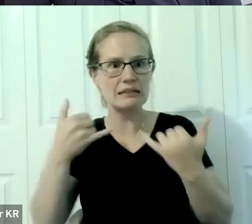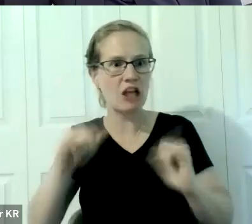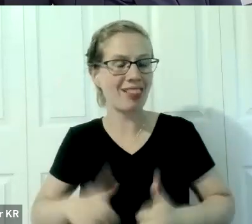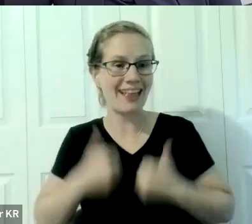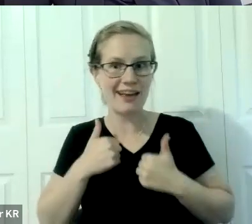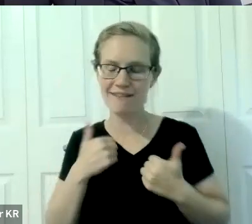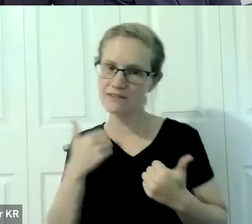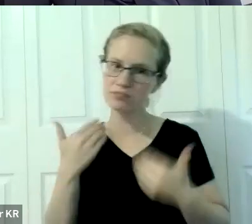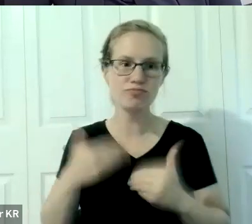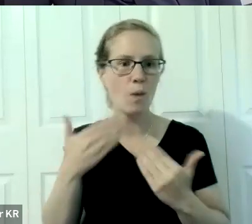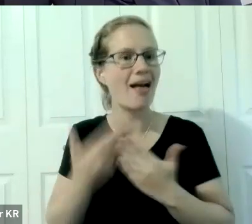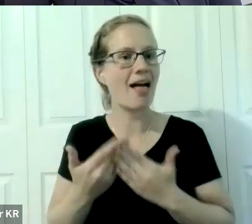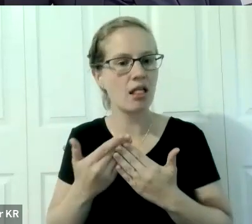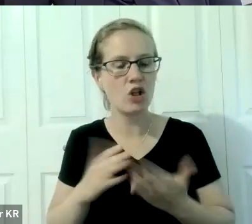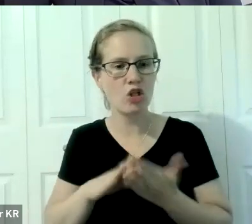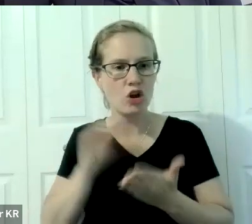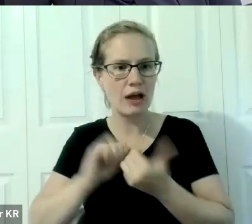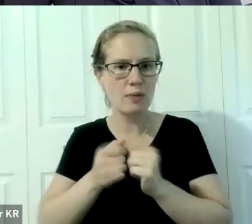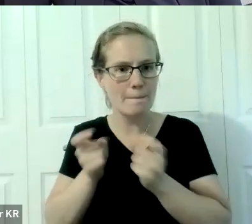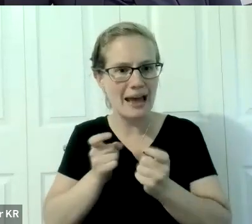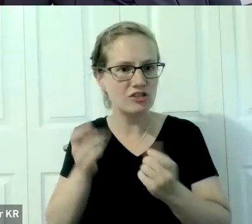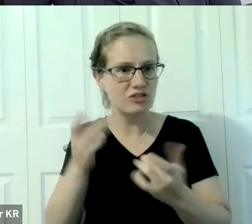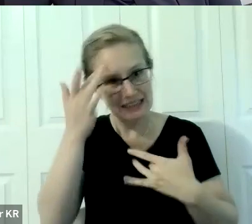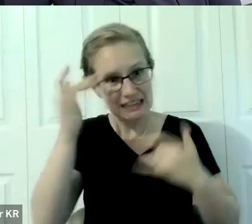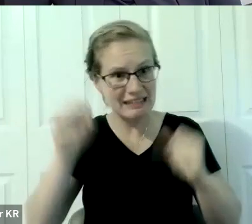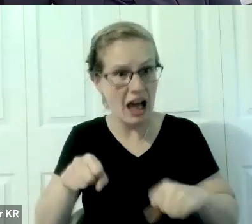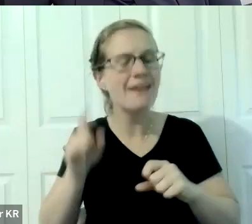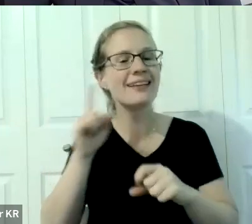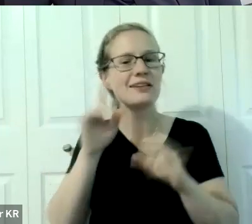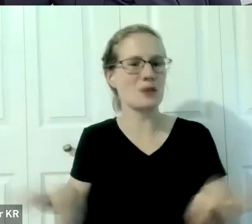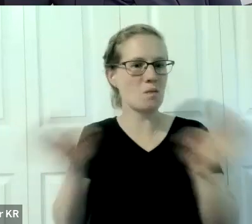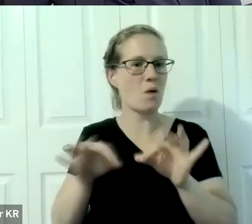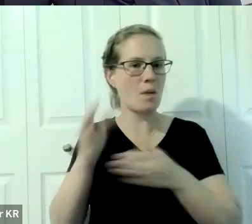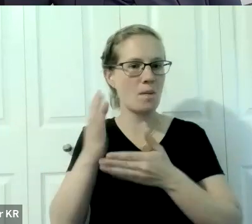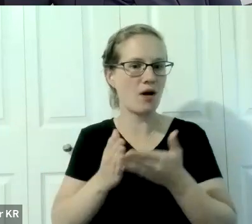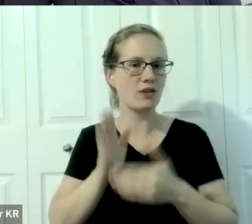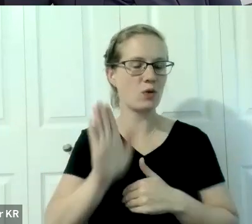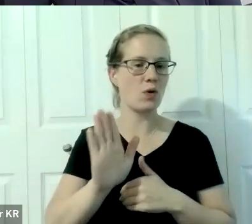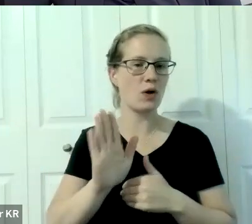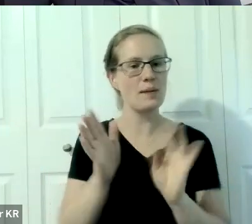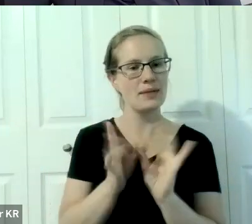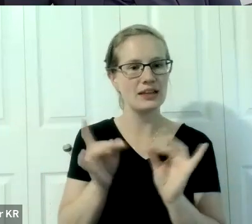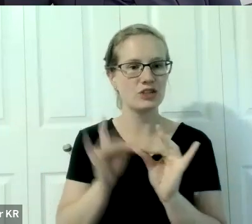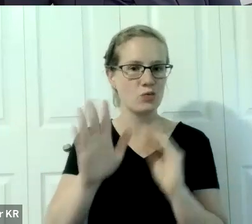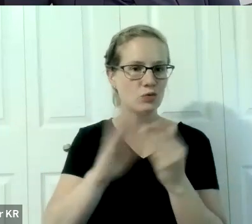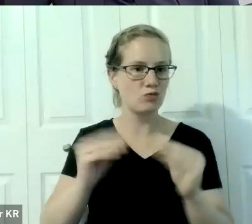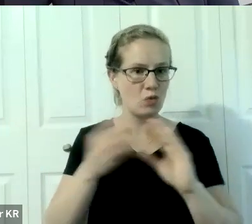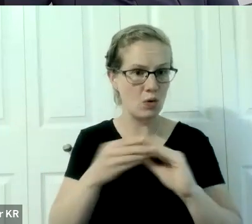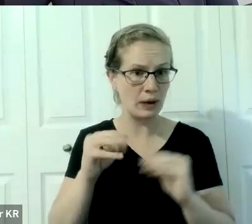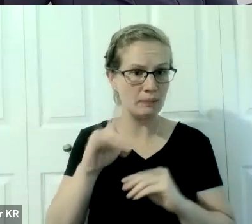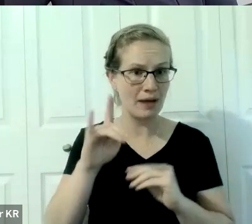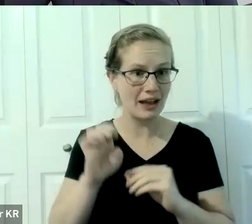can learn how to live with the illness and learn how to manage these illnesses. And I think that's an important part of your message and your story, Mike.